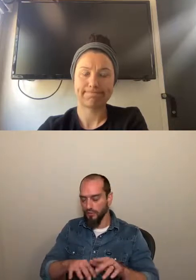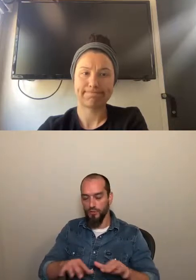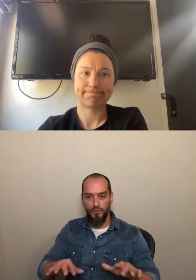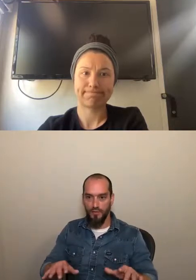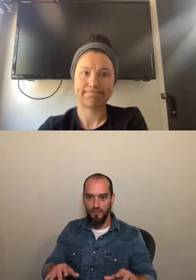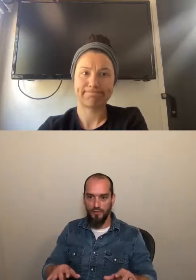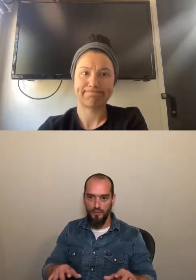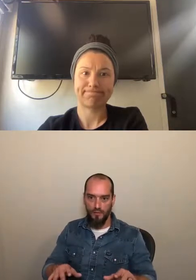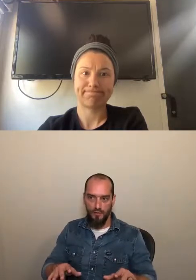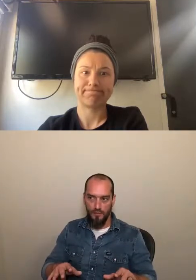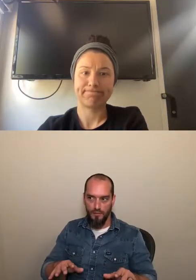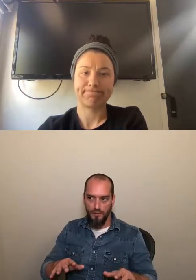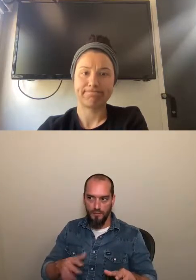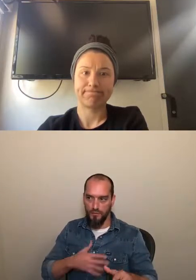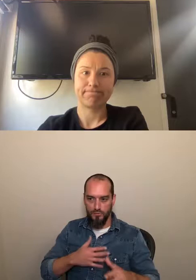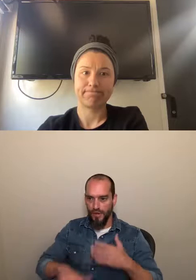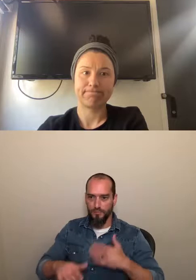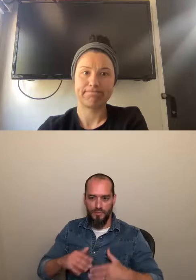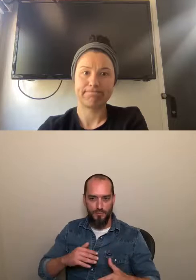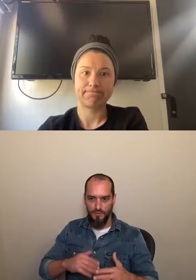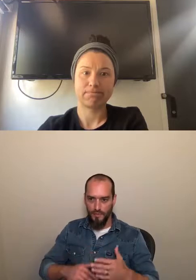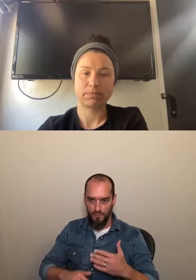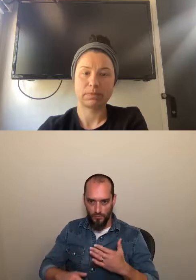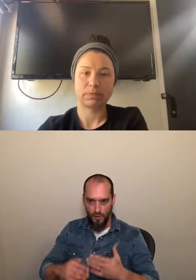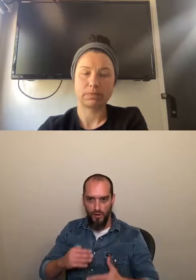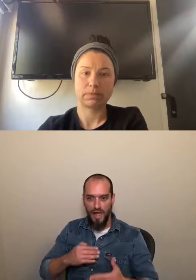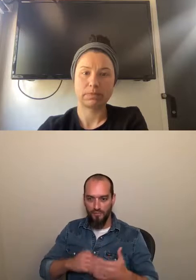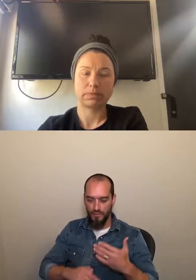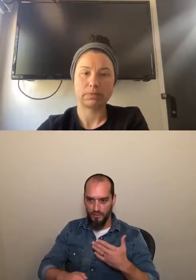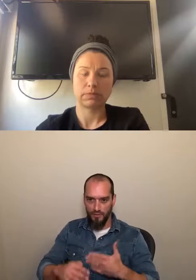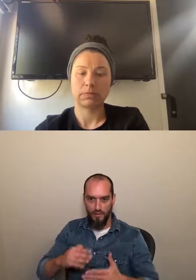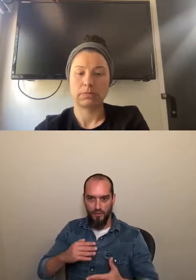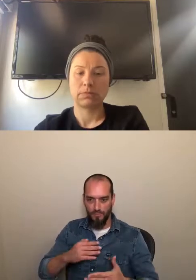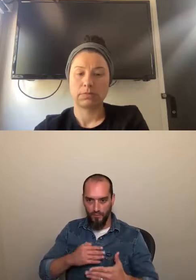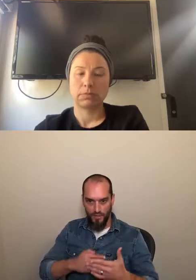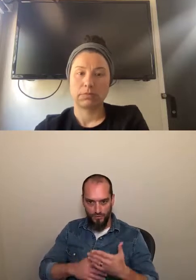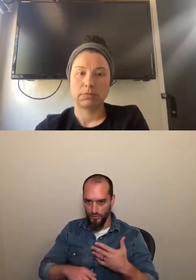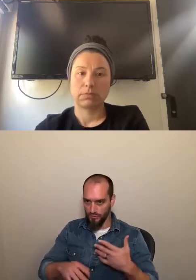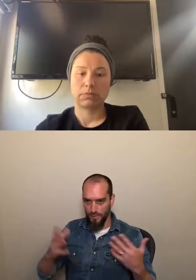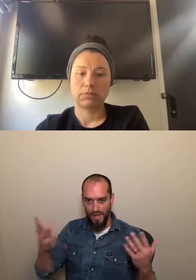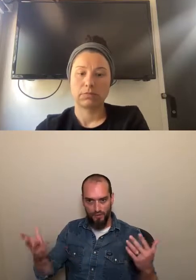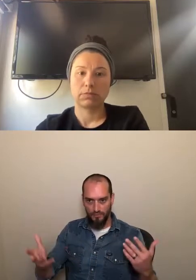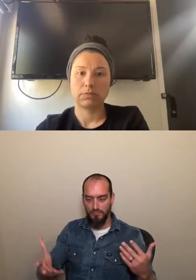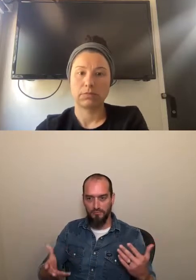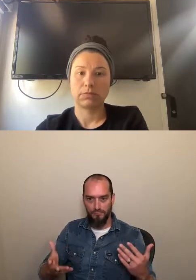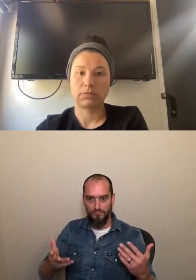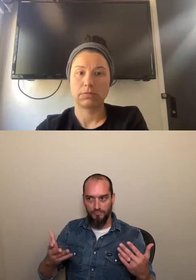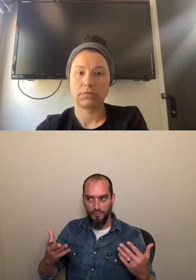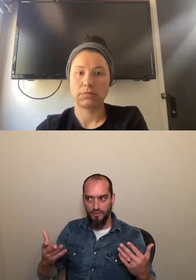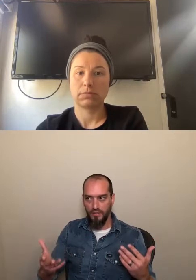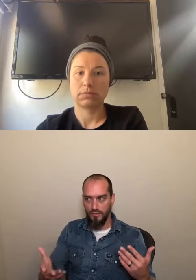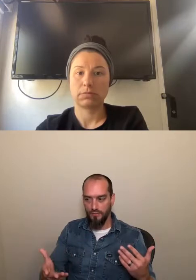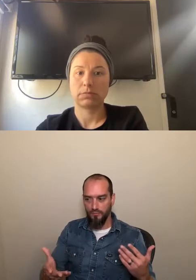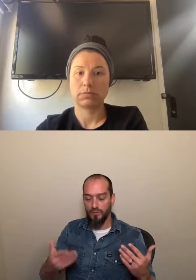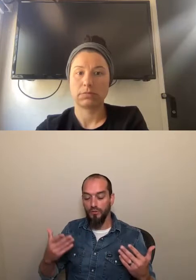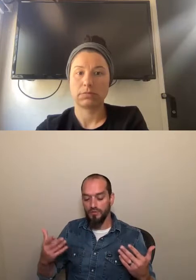we started Googling just the random symptoms that we were all having. And then my wife just noticed a pattern in